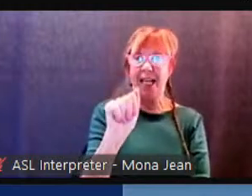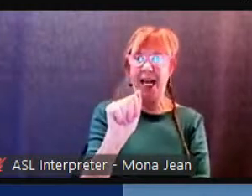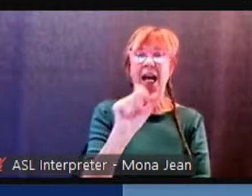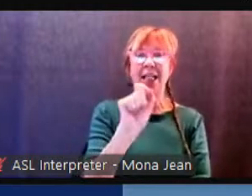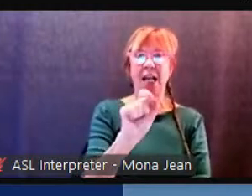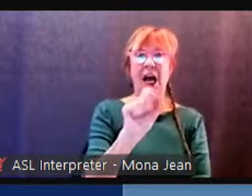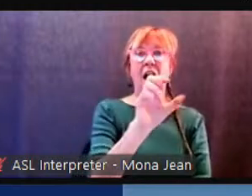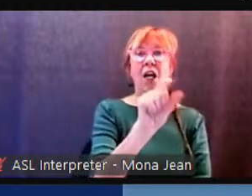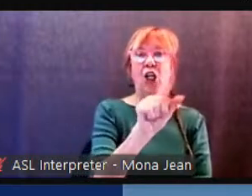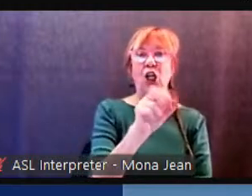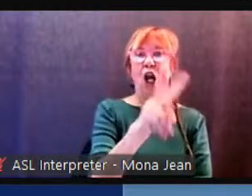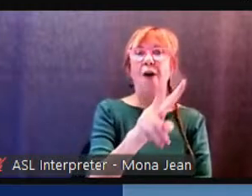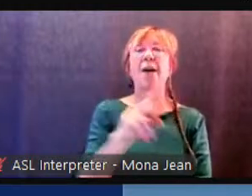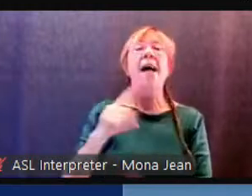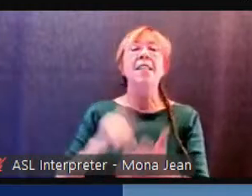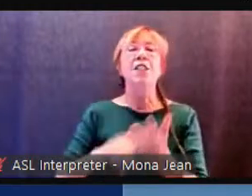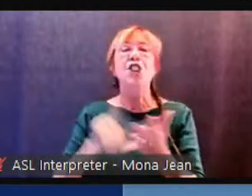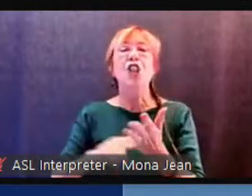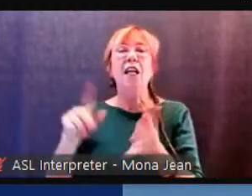cslb.ca.gov.